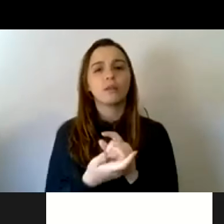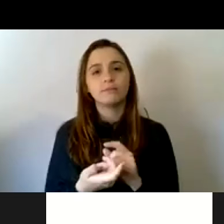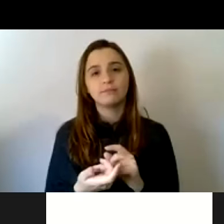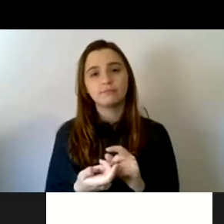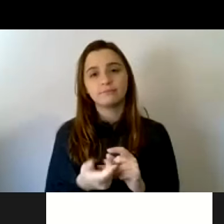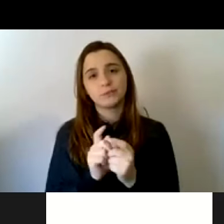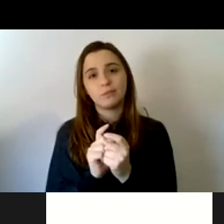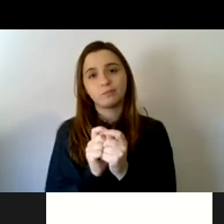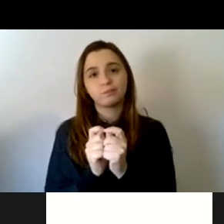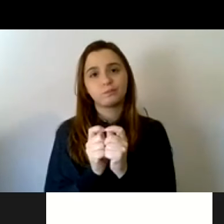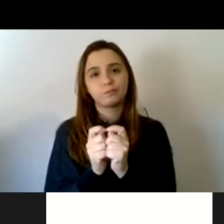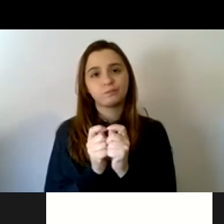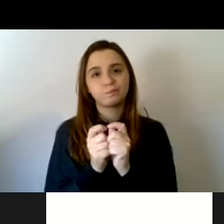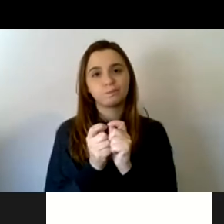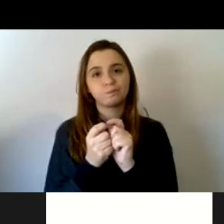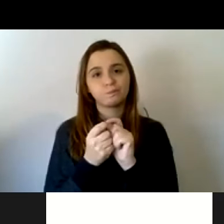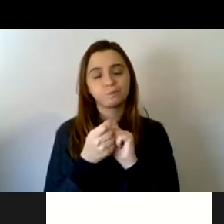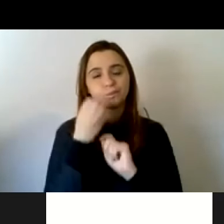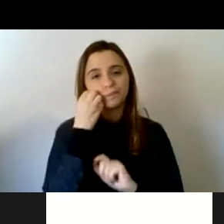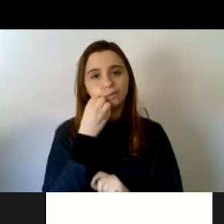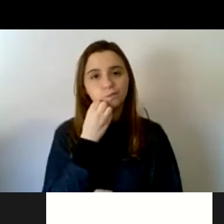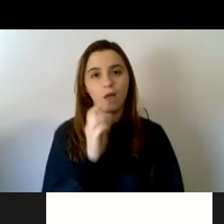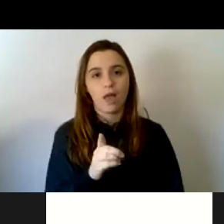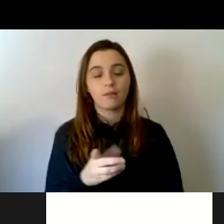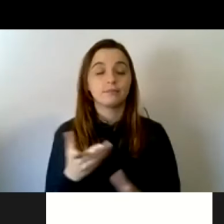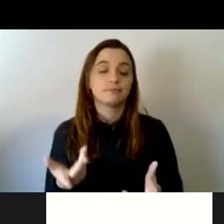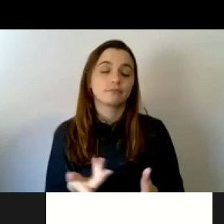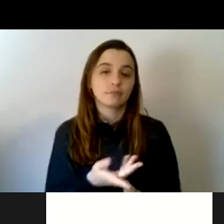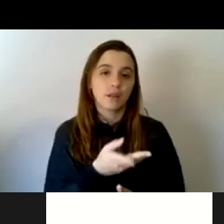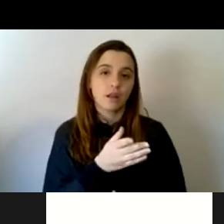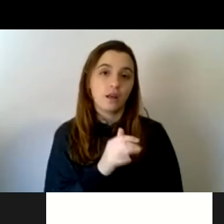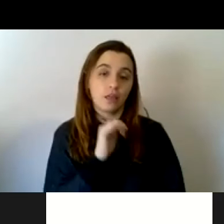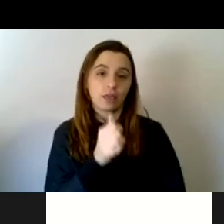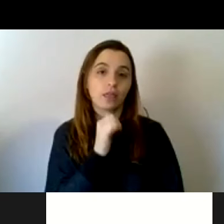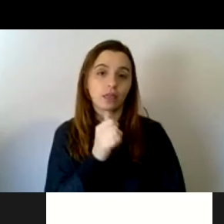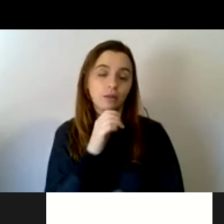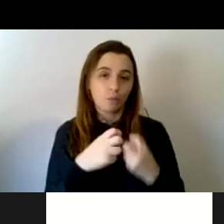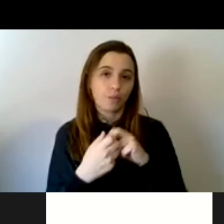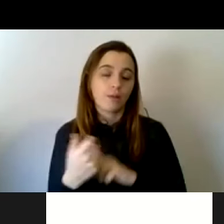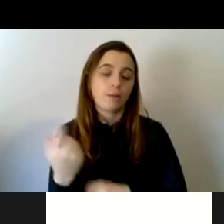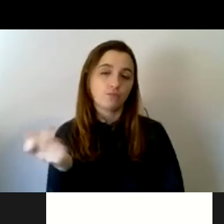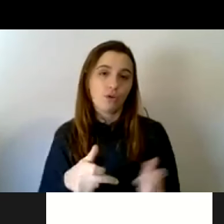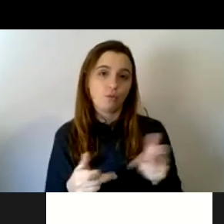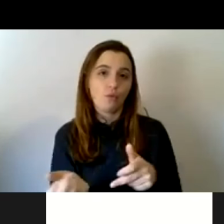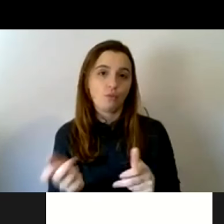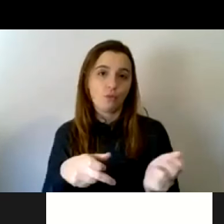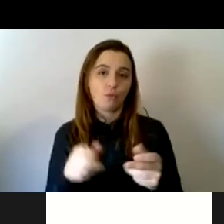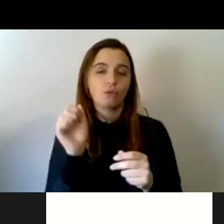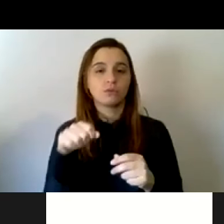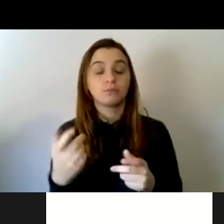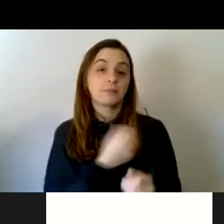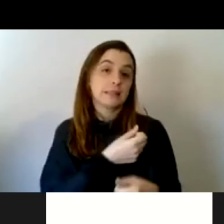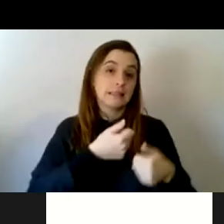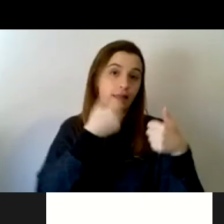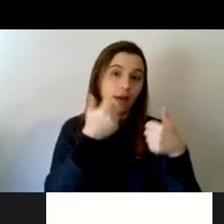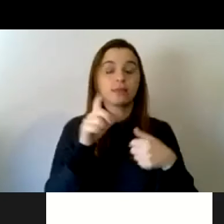And this is a common issue, I think, of the city and the university. Many buildings